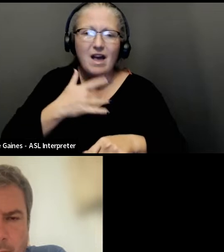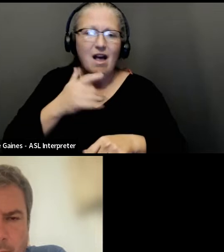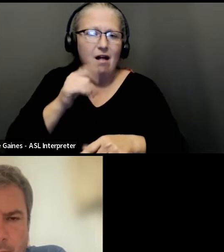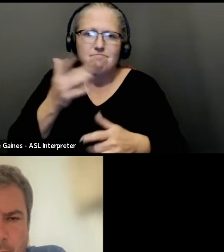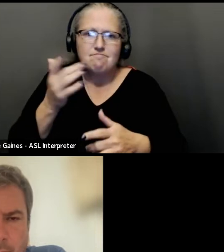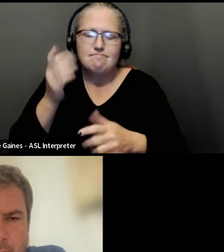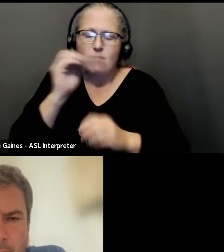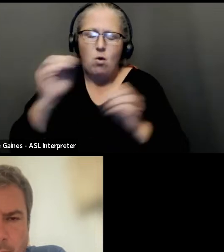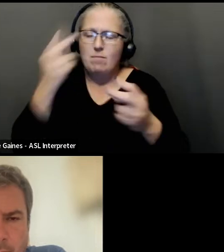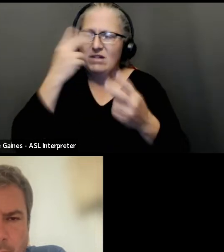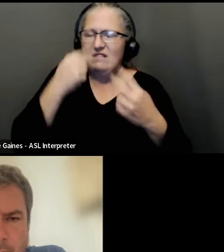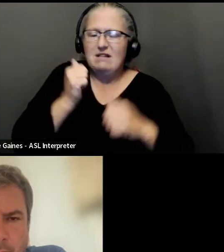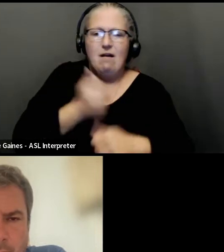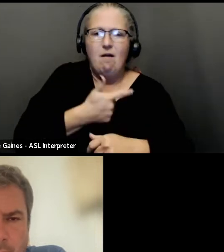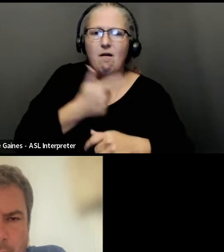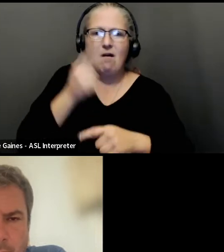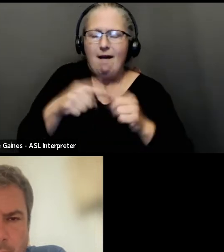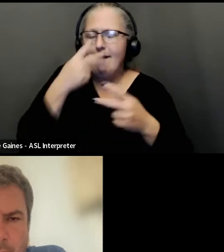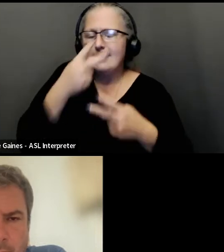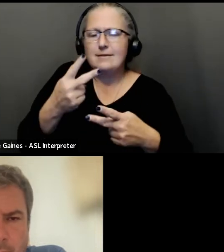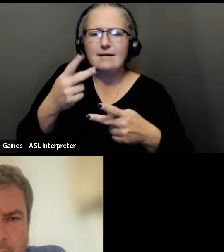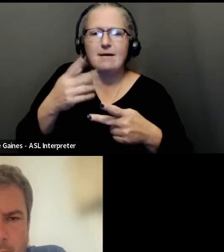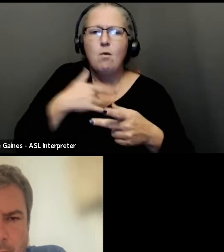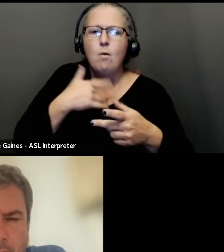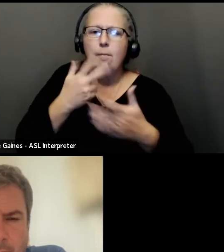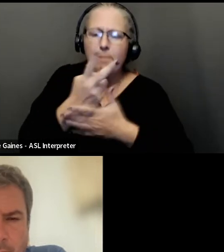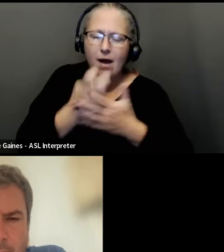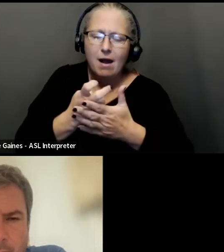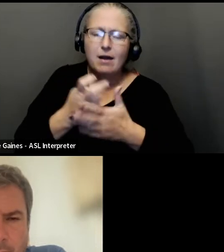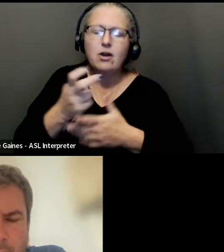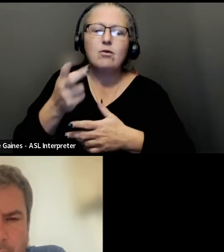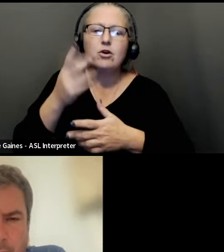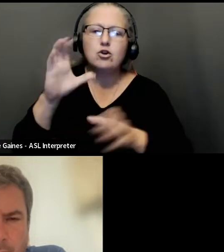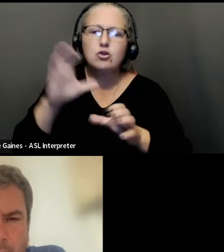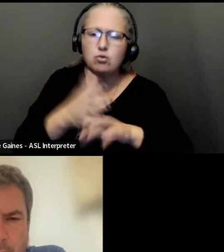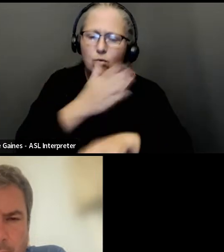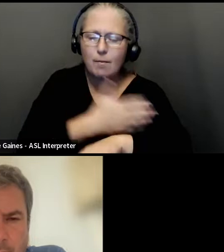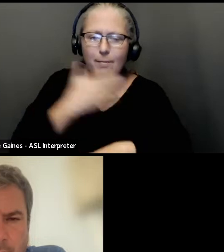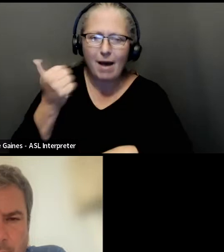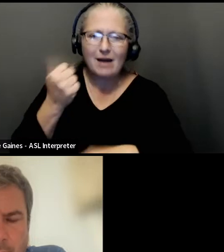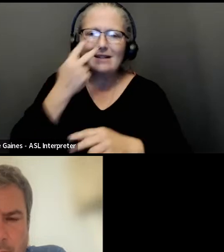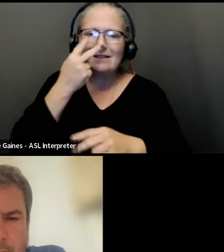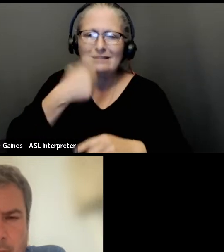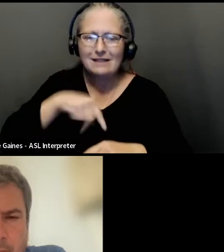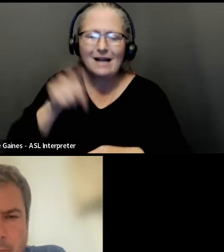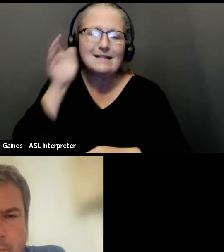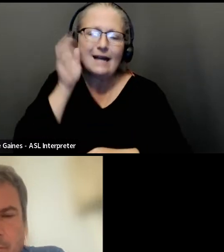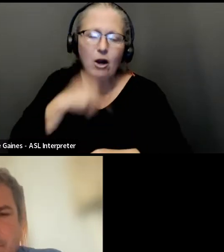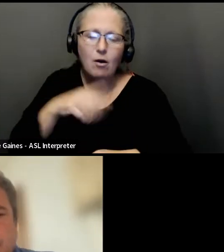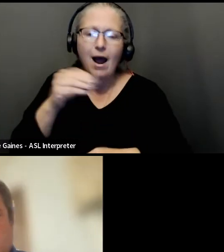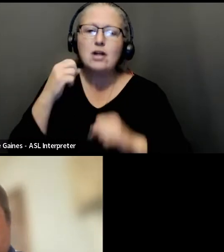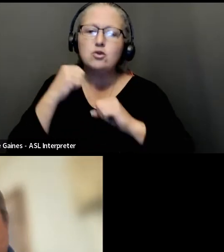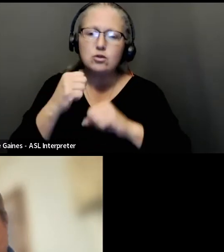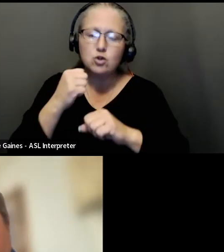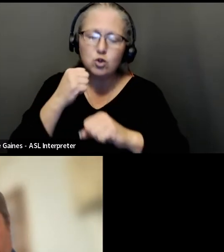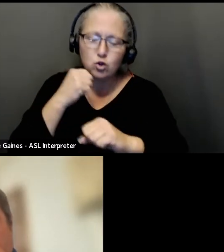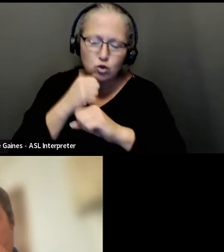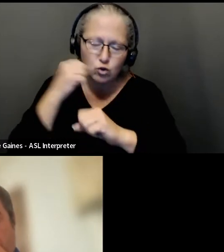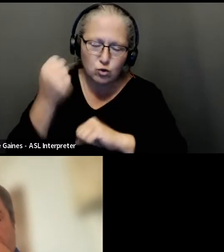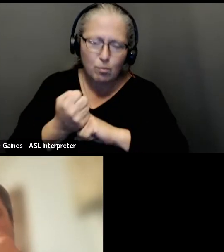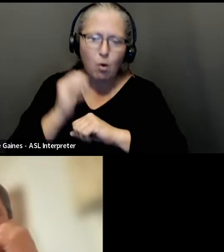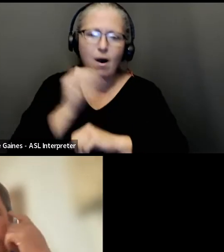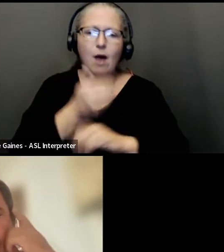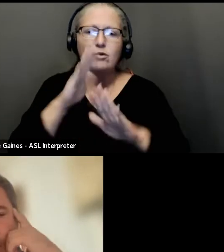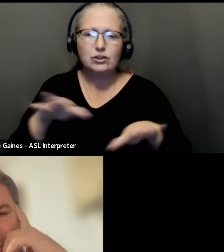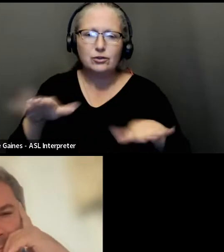come here tonight. We implore you to do better, to hear us, to see us, and unequivocally support our children. Thank